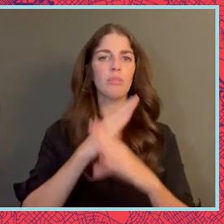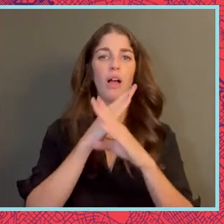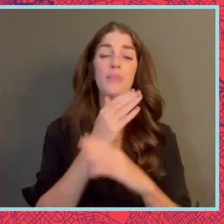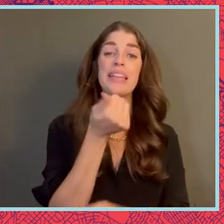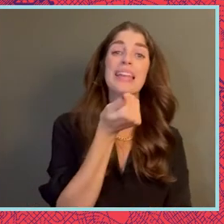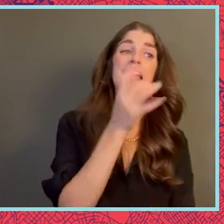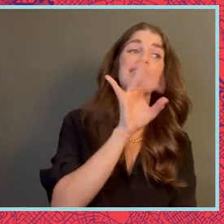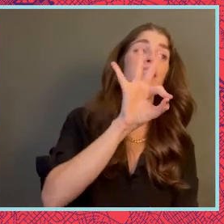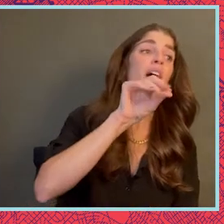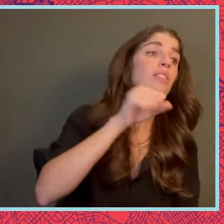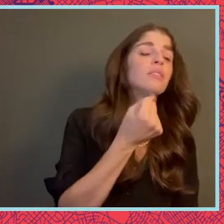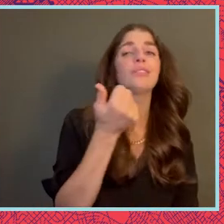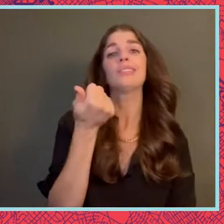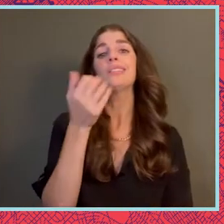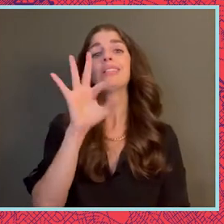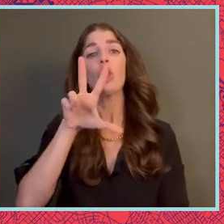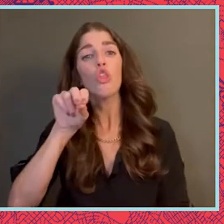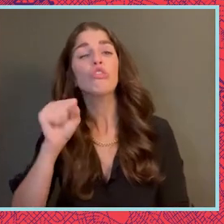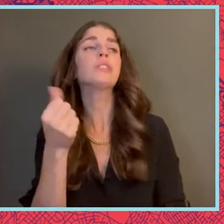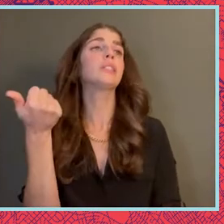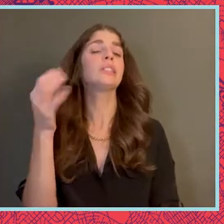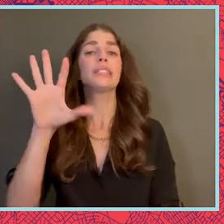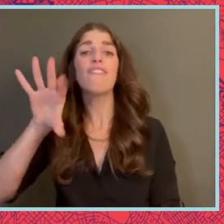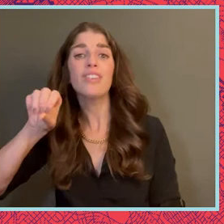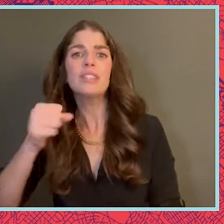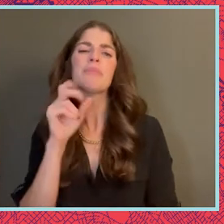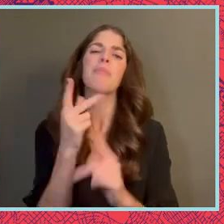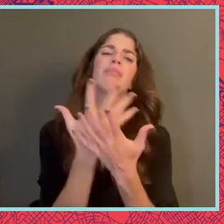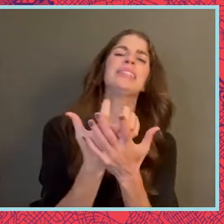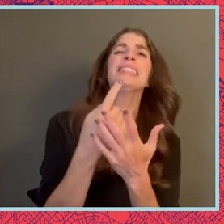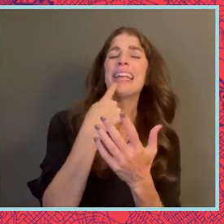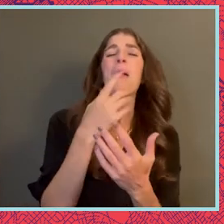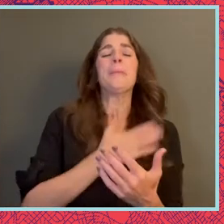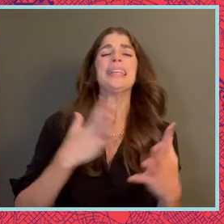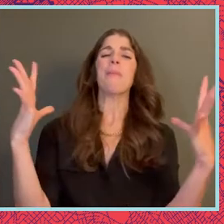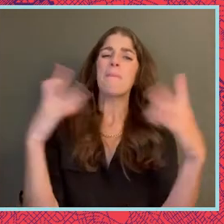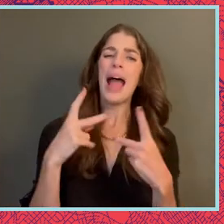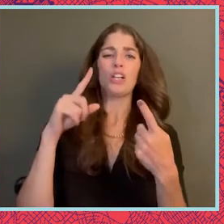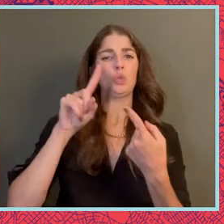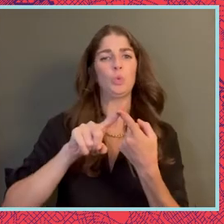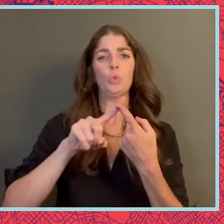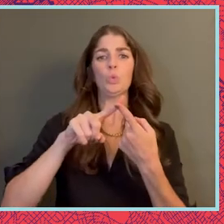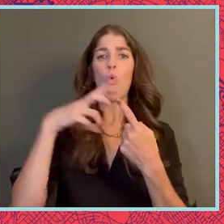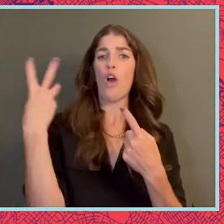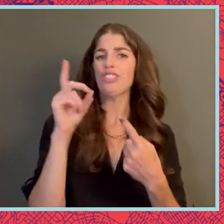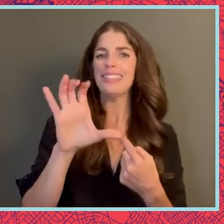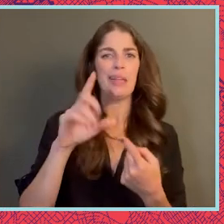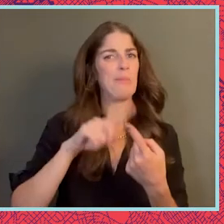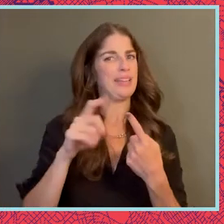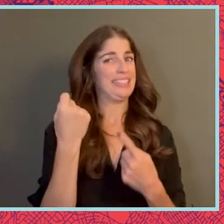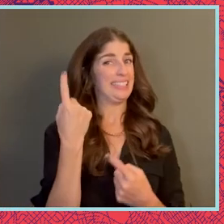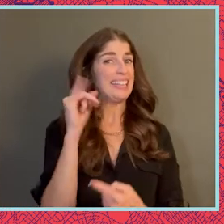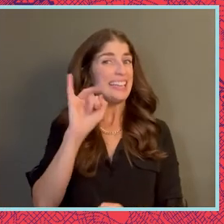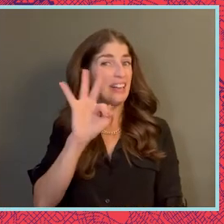in the 1930s, in the 1950s, if you bring the vote back to Washington, D.C., black people will vote, and that is